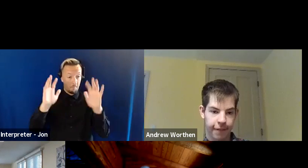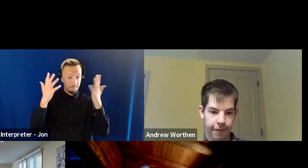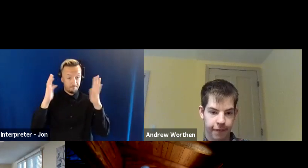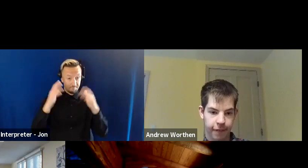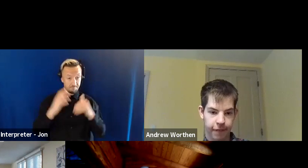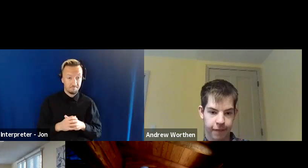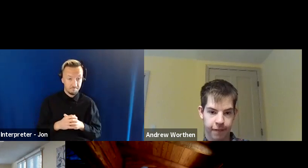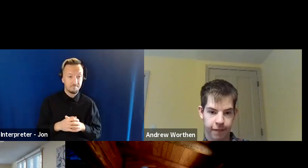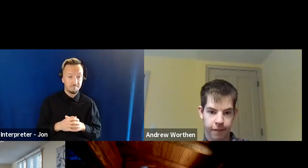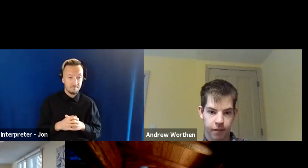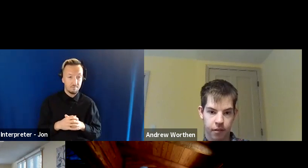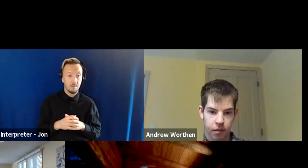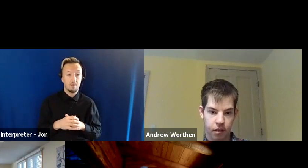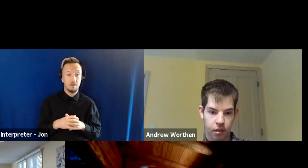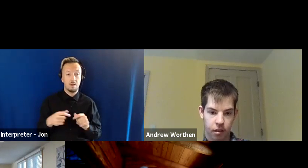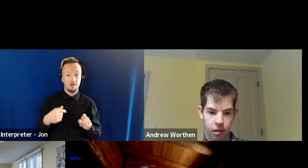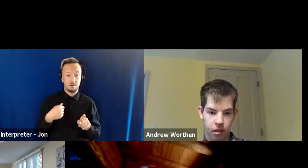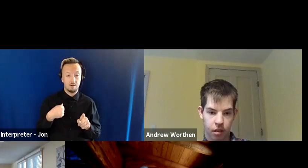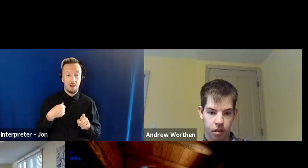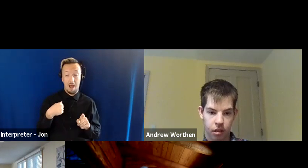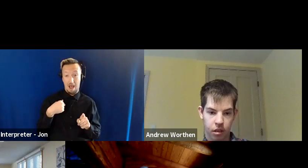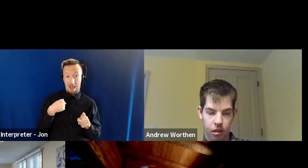number I saw was